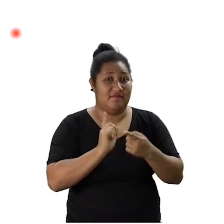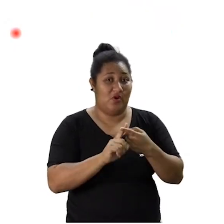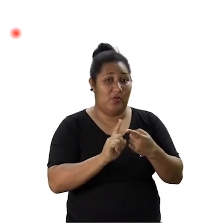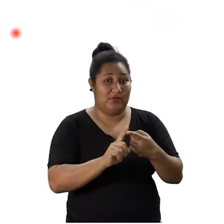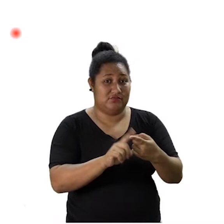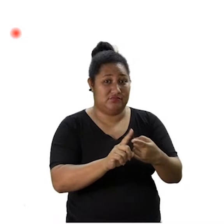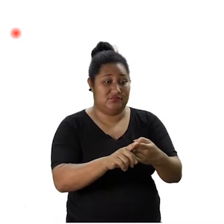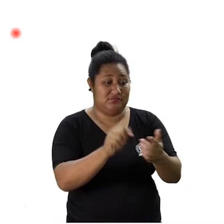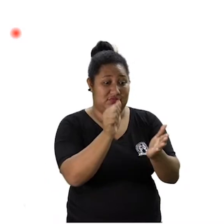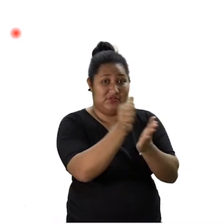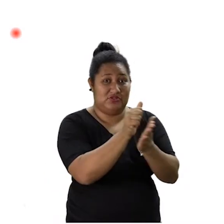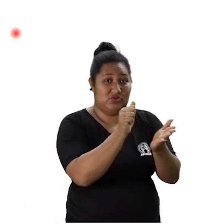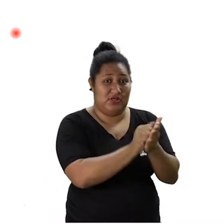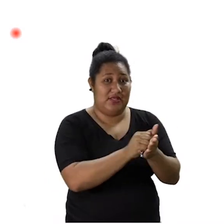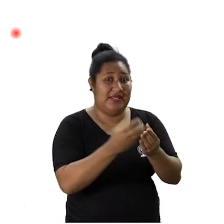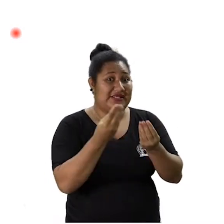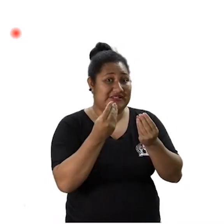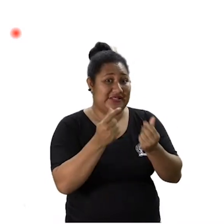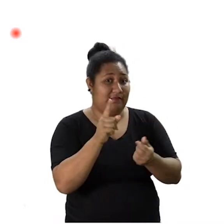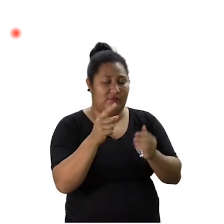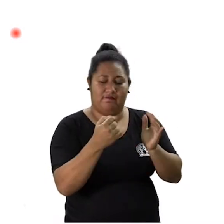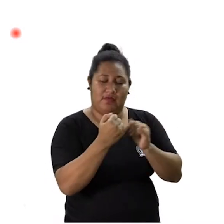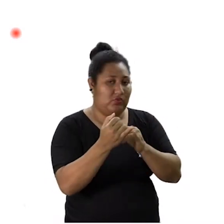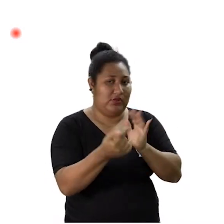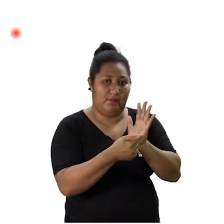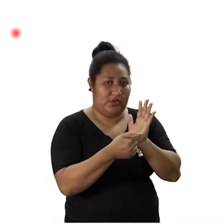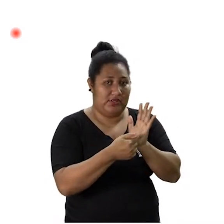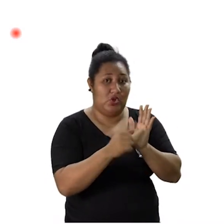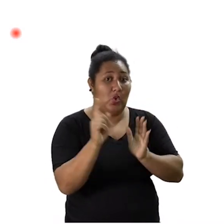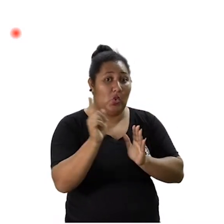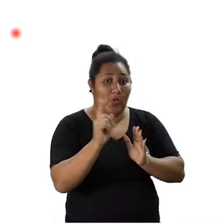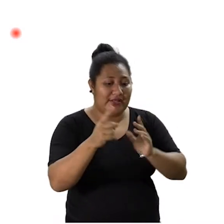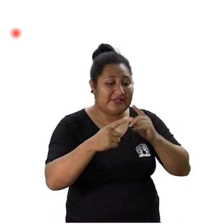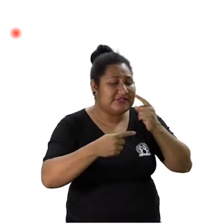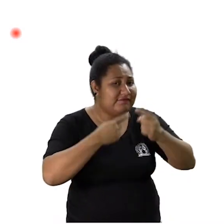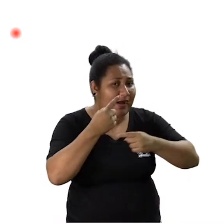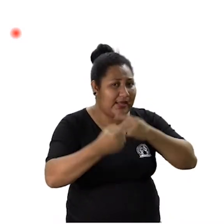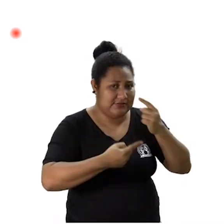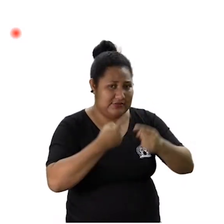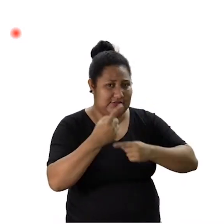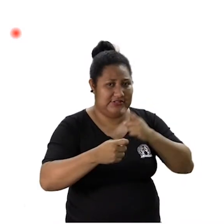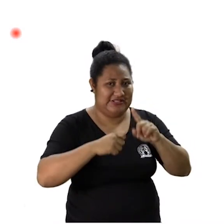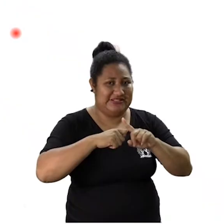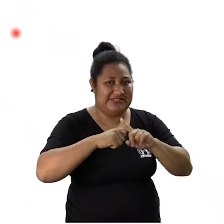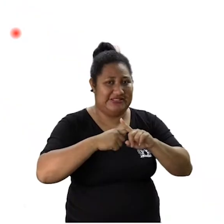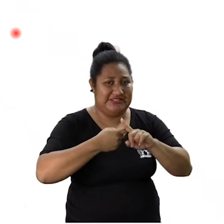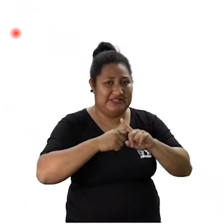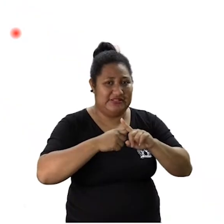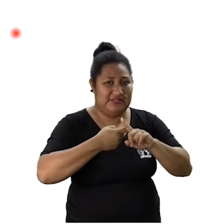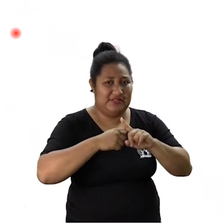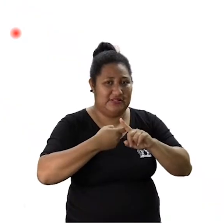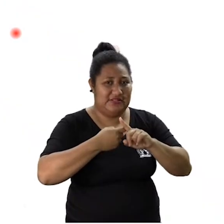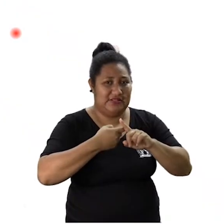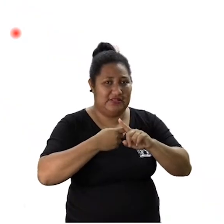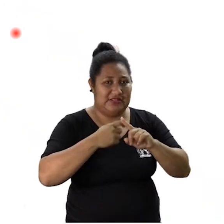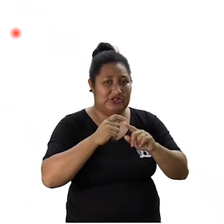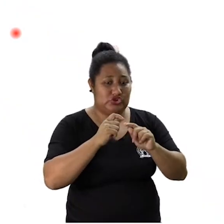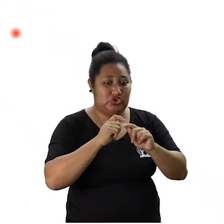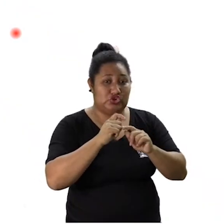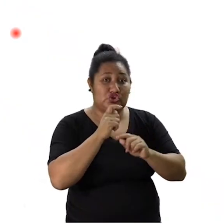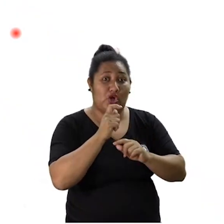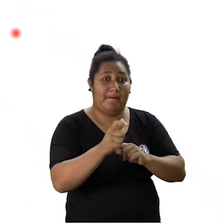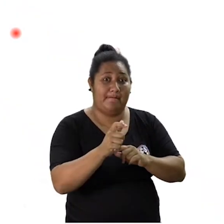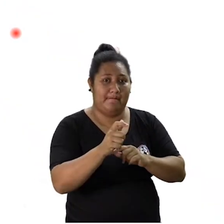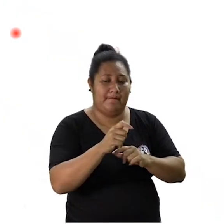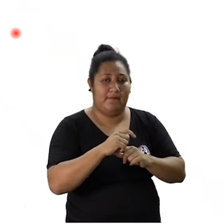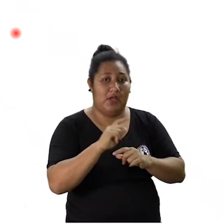whaawauta tole sona. Le siwanga ta ua lea is to defining the key terms. Al vaenga lai tau